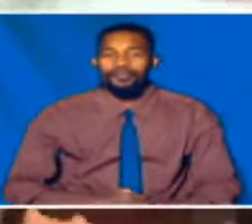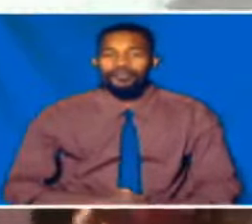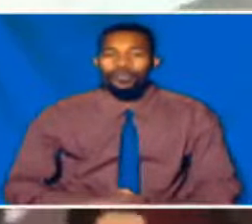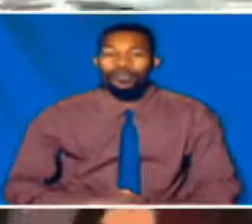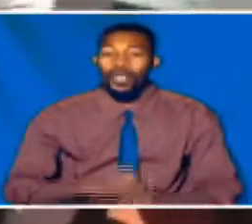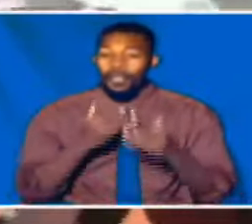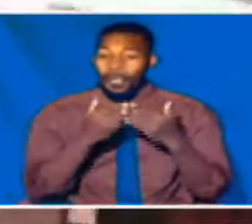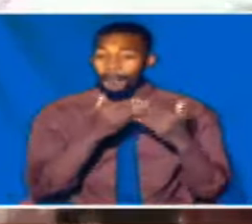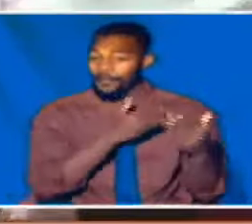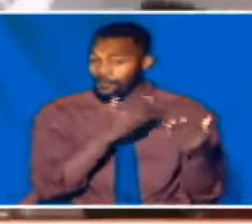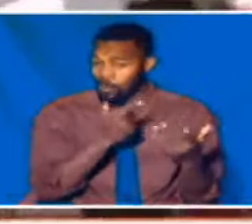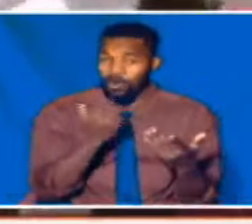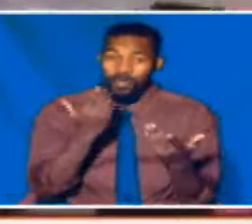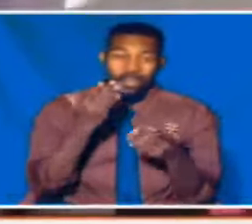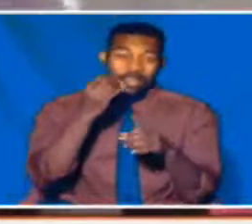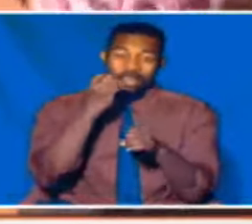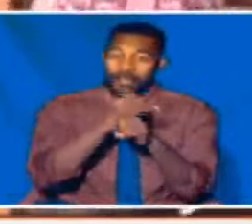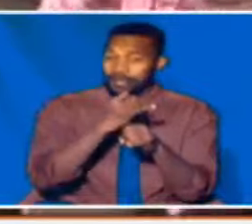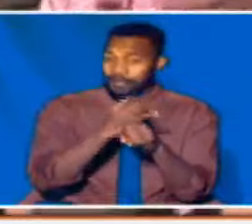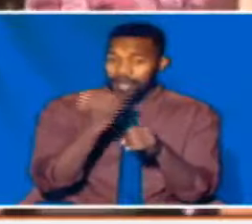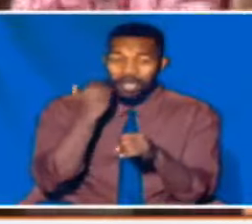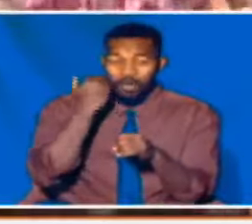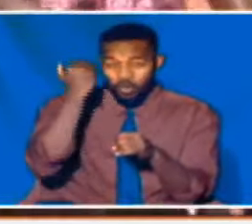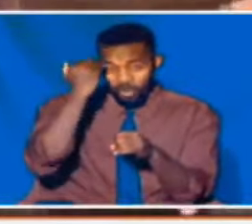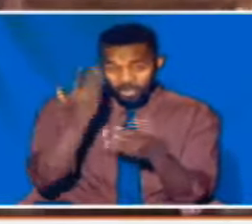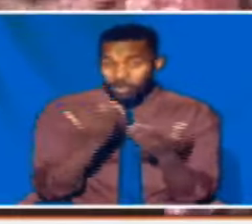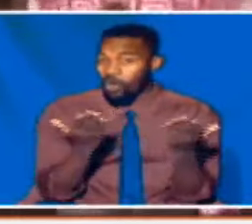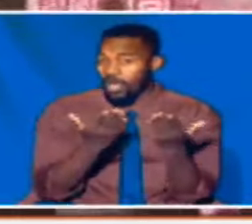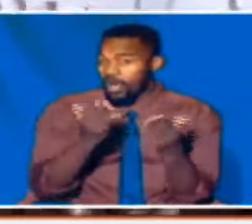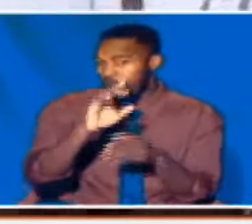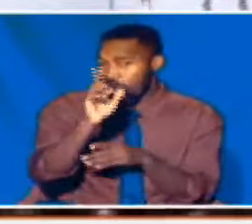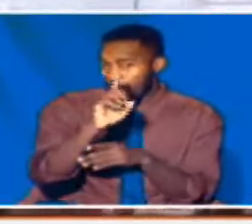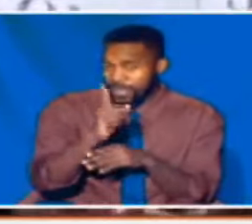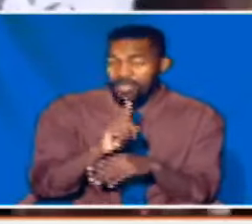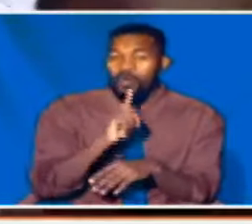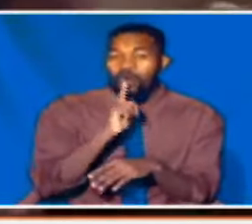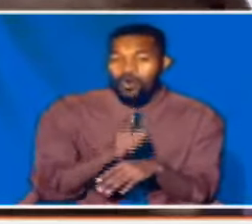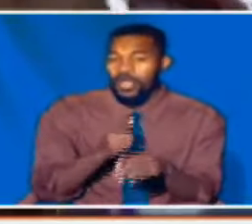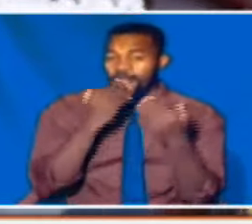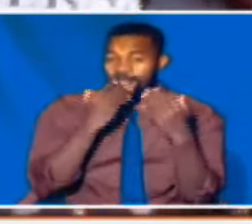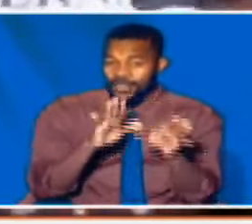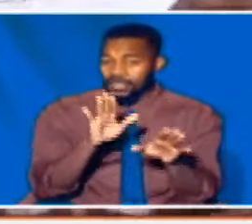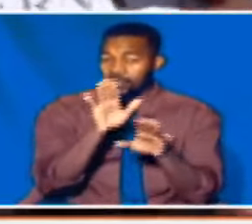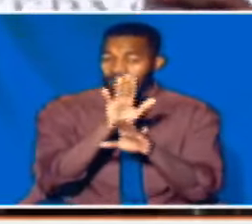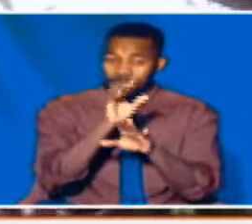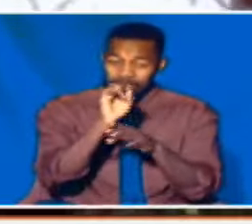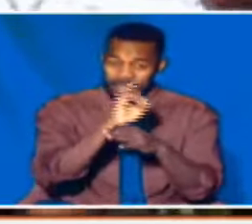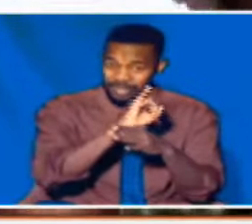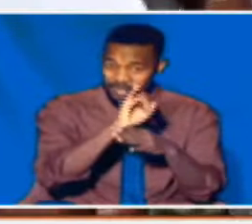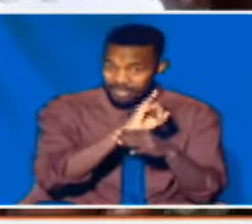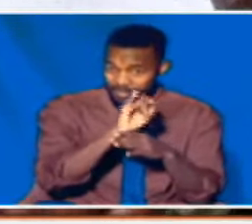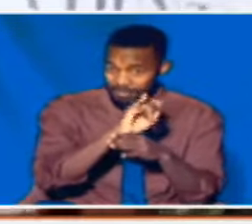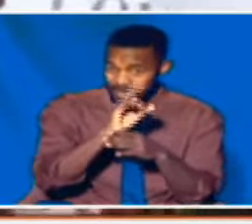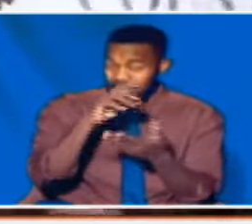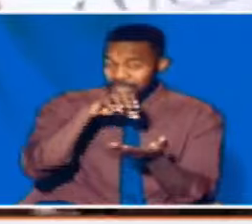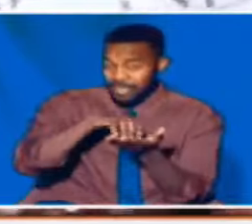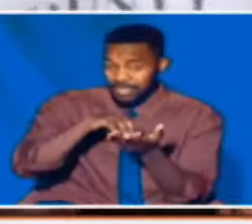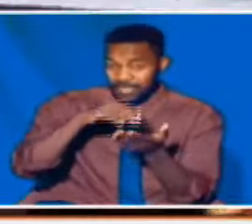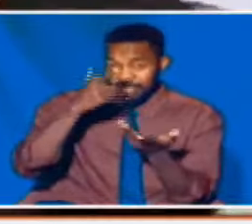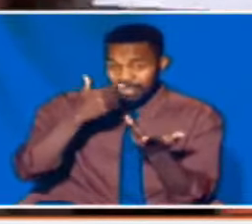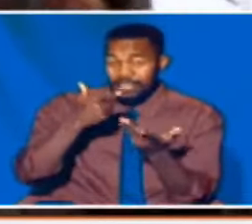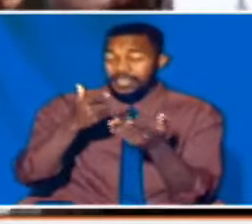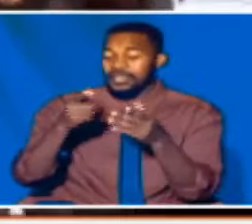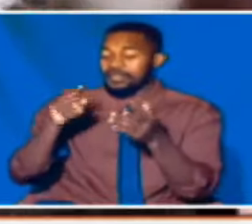Initially, a ruling by the Labor Relations Court in Nairobi nullified the internship status for trained, registered, and